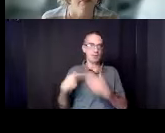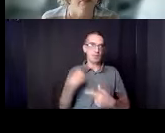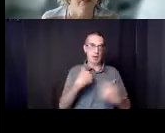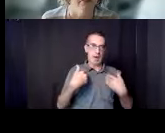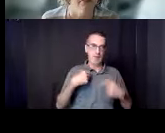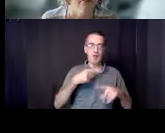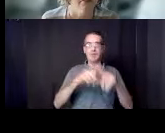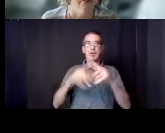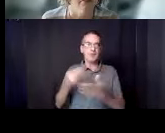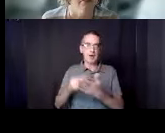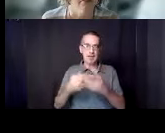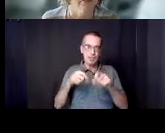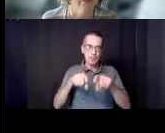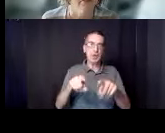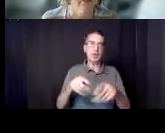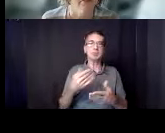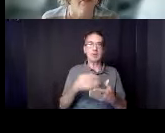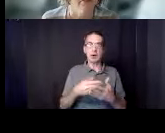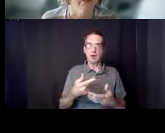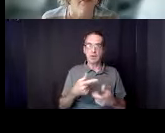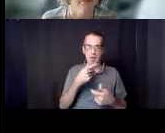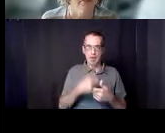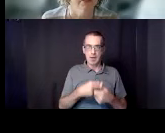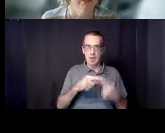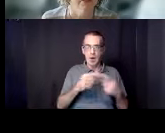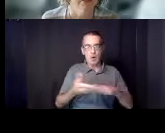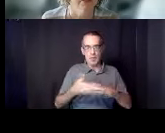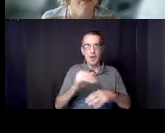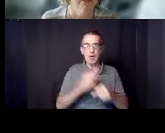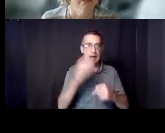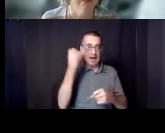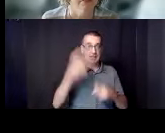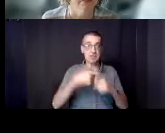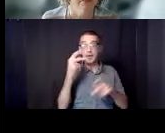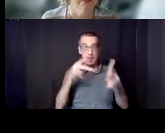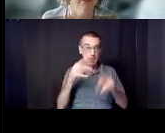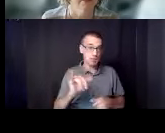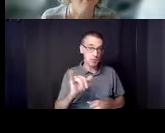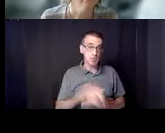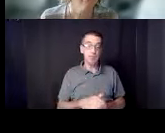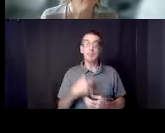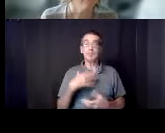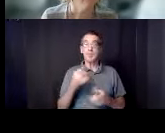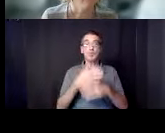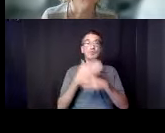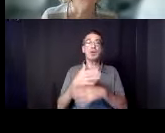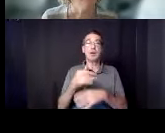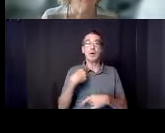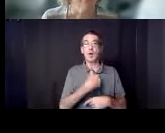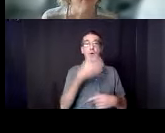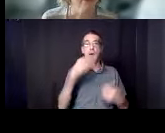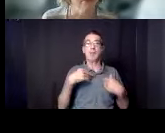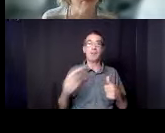or various funding streams that are coming. This is how we imagine braiding it or getting ideas from others. So I wanted to share that we'll have